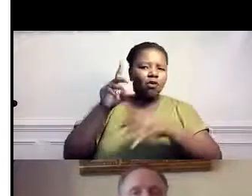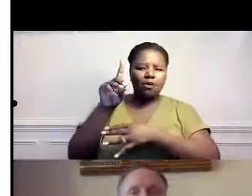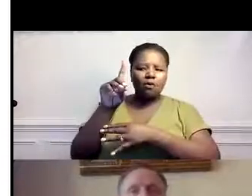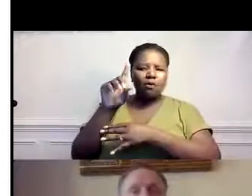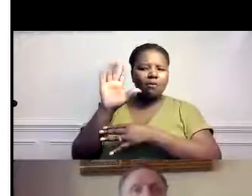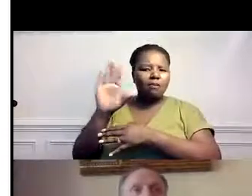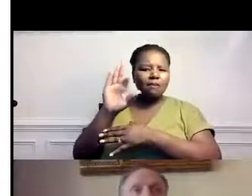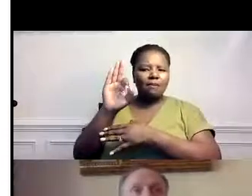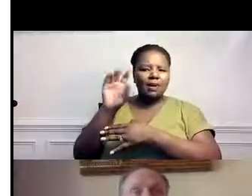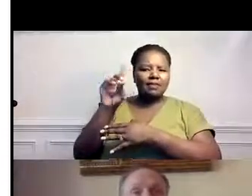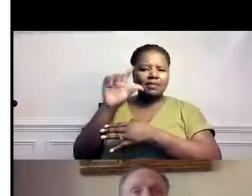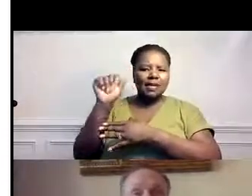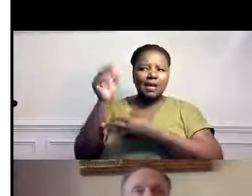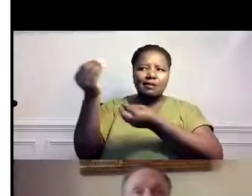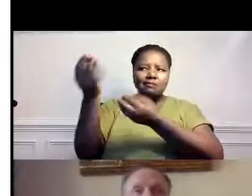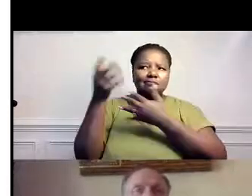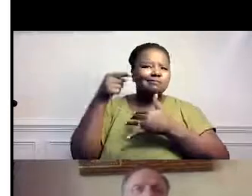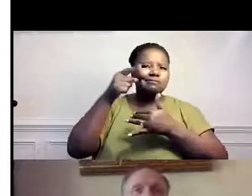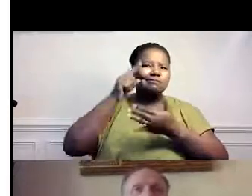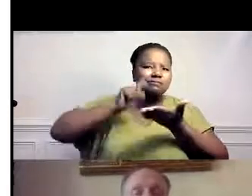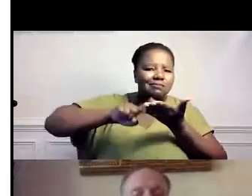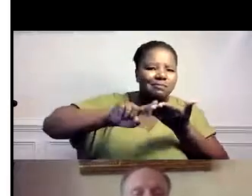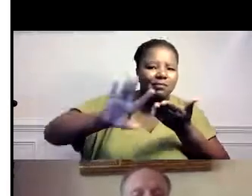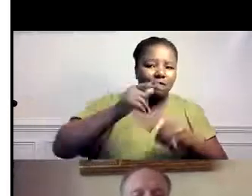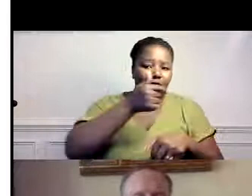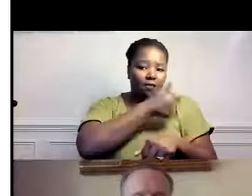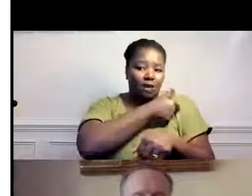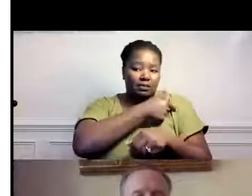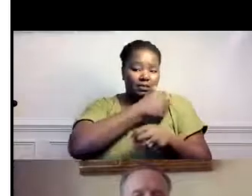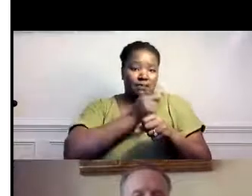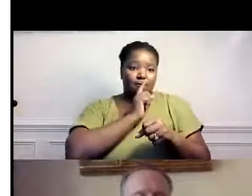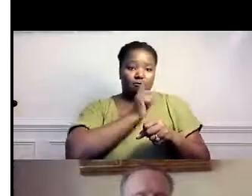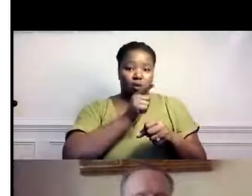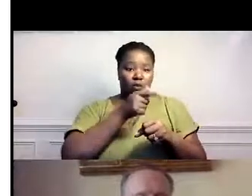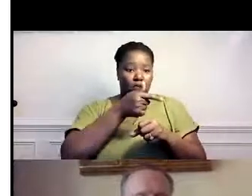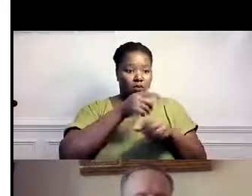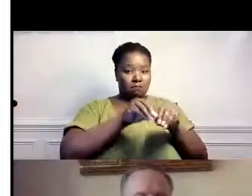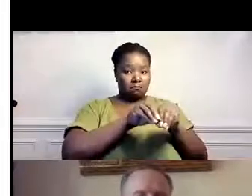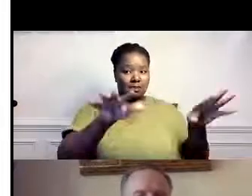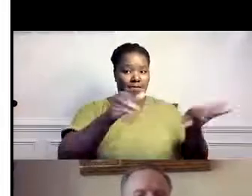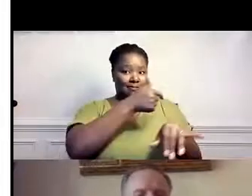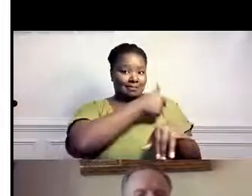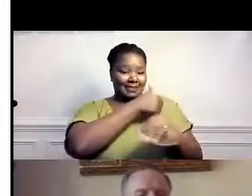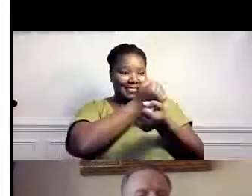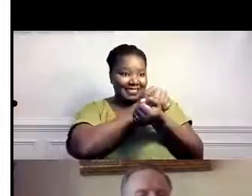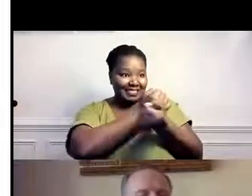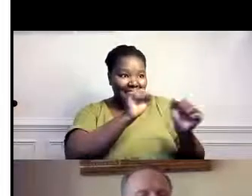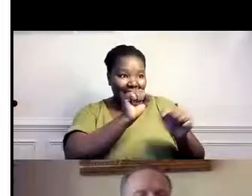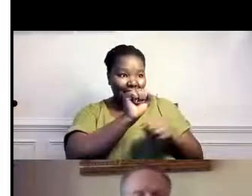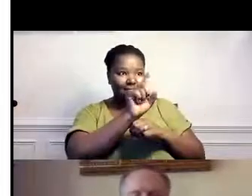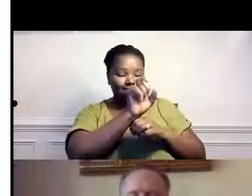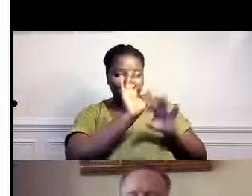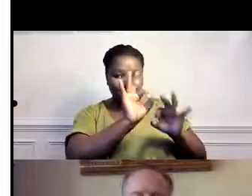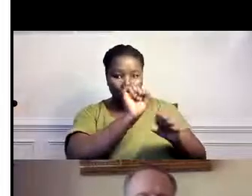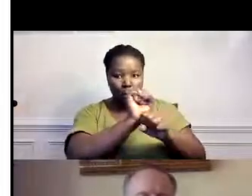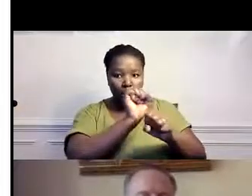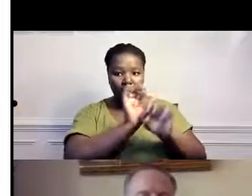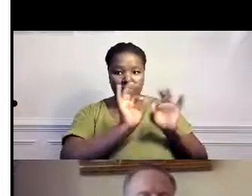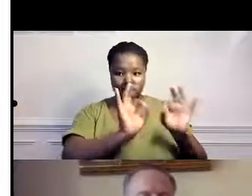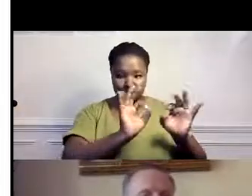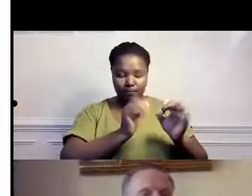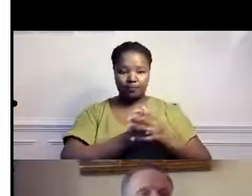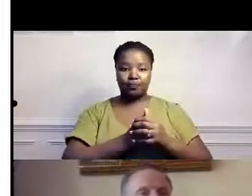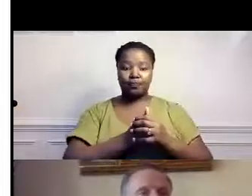all to ensure that the vaccine coming into California is safe and effective. And this group, after all